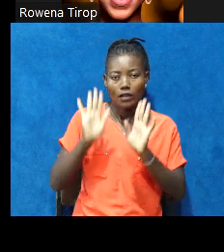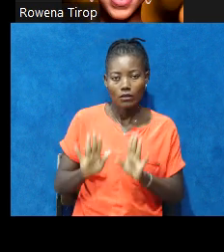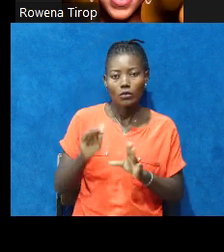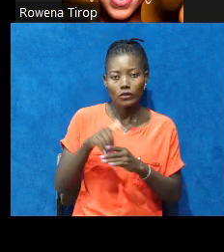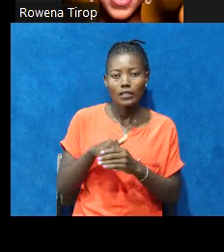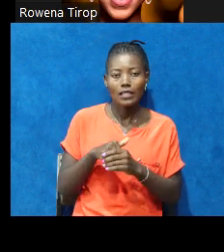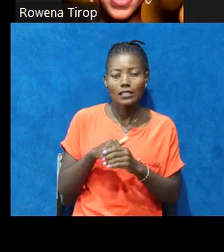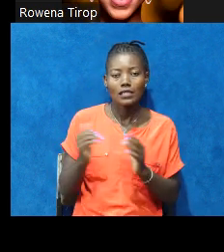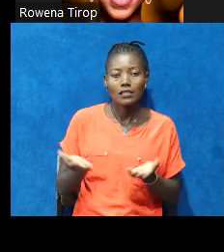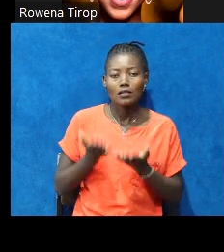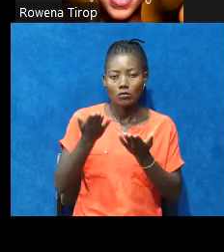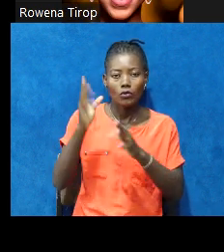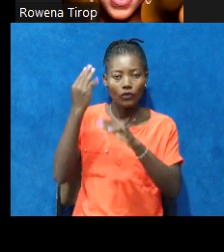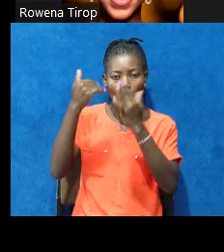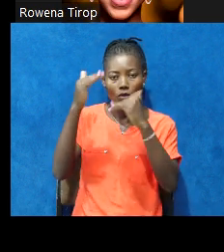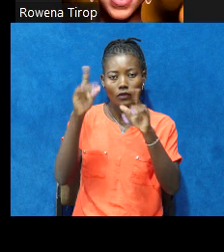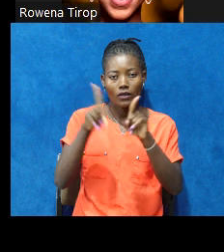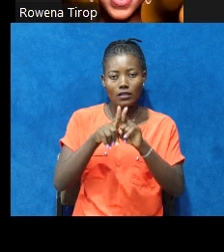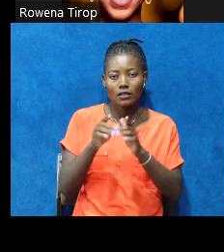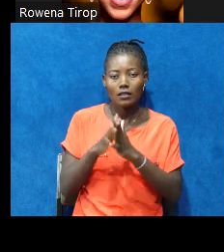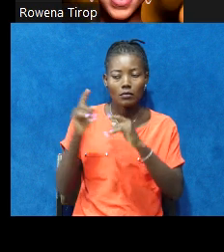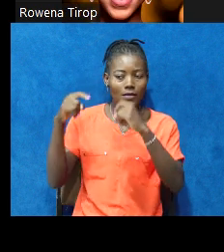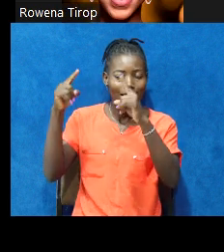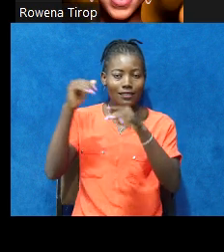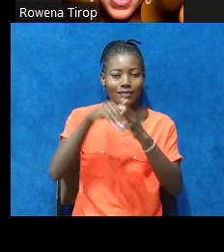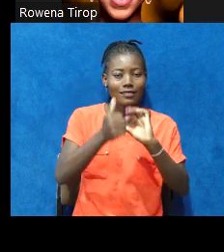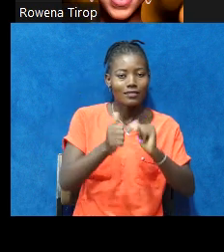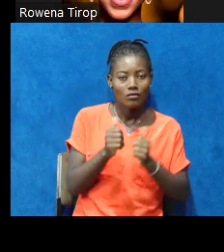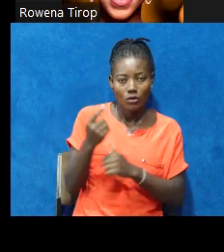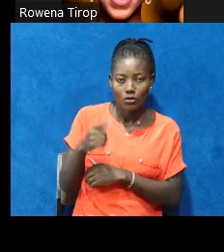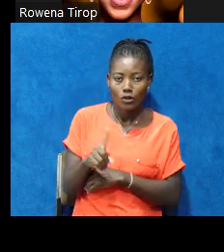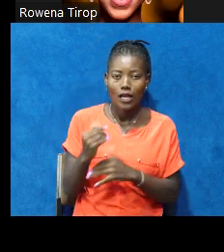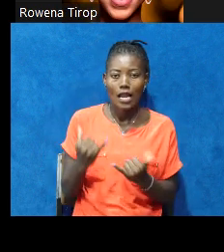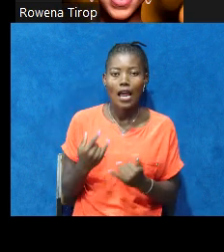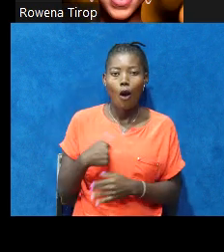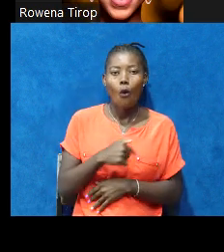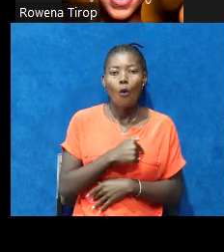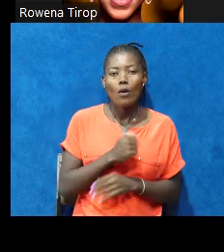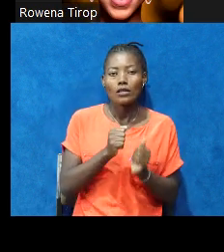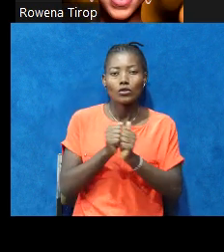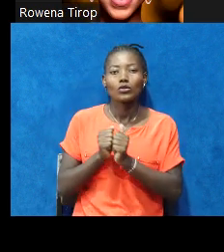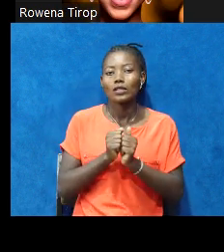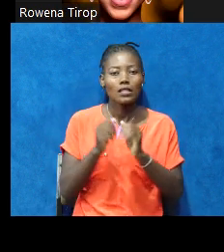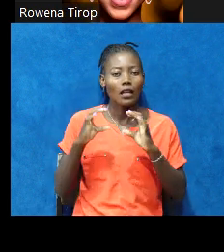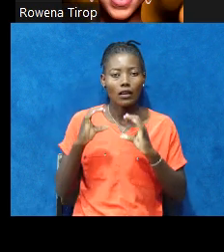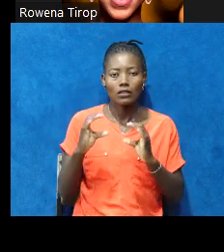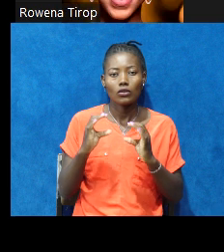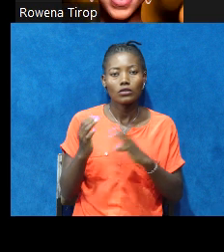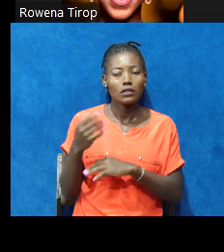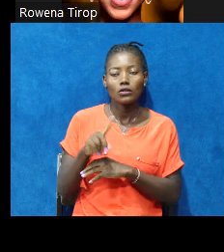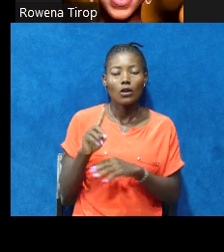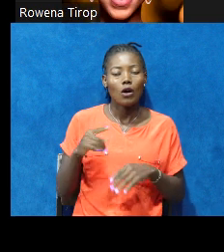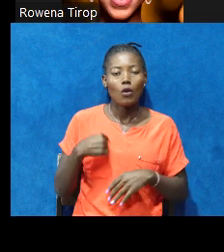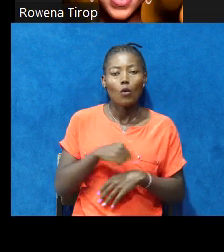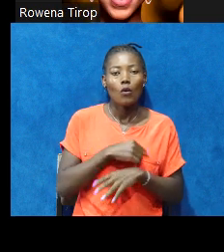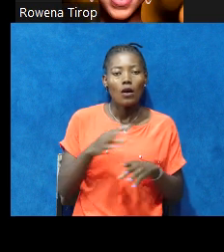in optimizing performance and achieving success in your sport. So we will, together with your coaches, we